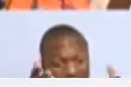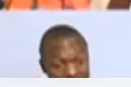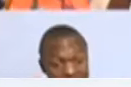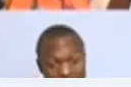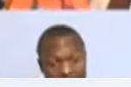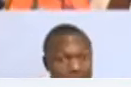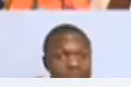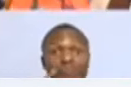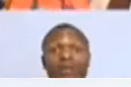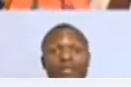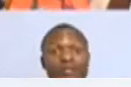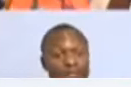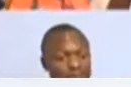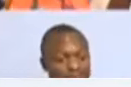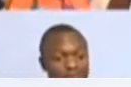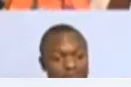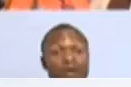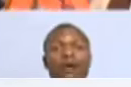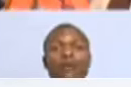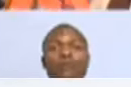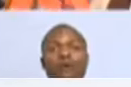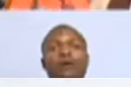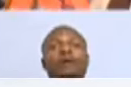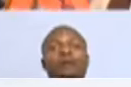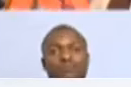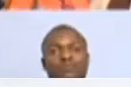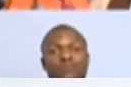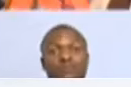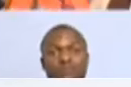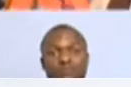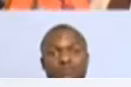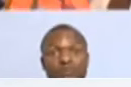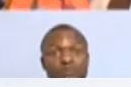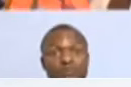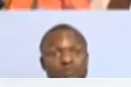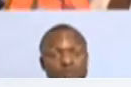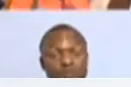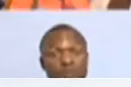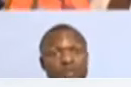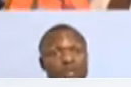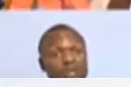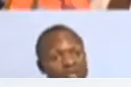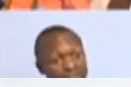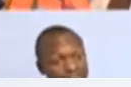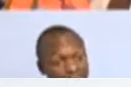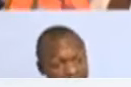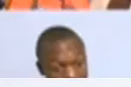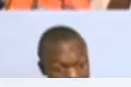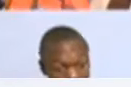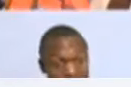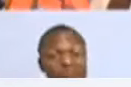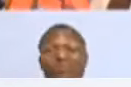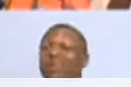us, and we'll be happy to go. After all, some of your constituencies are too big.